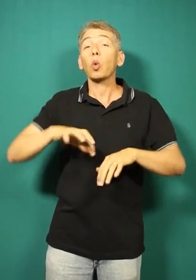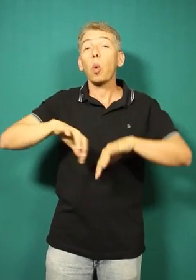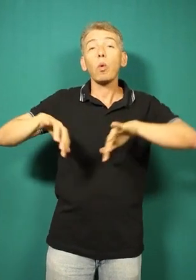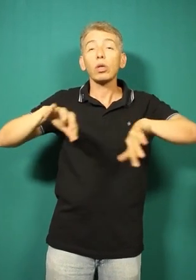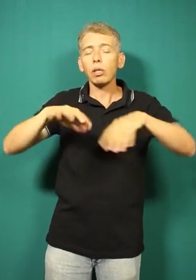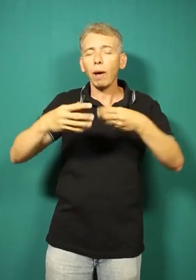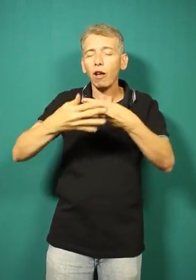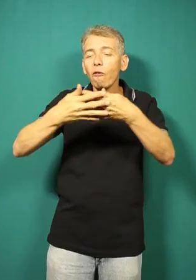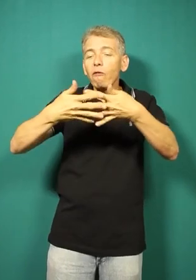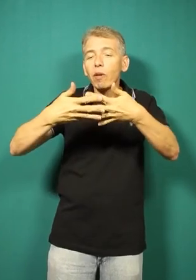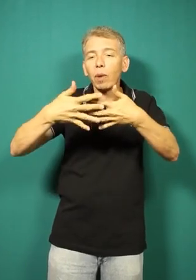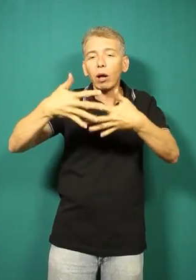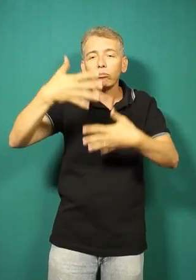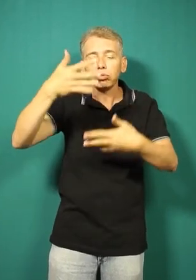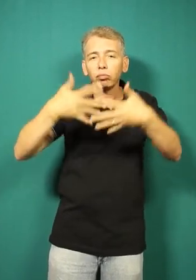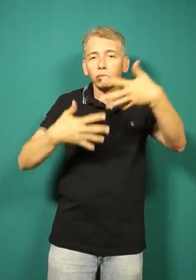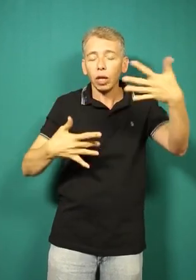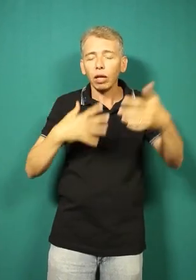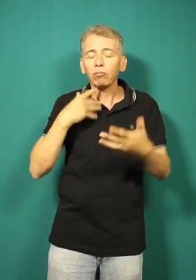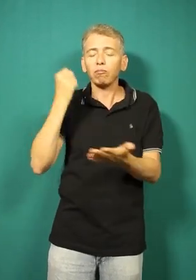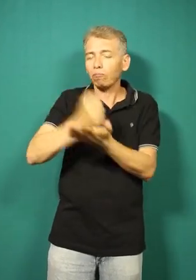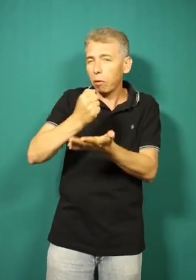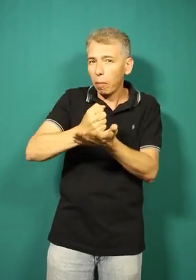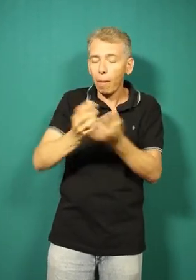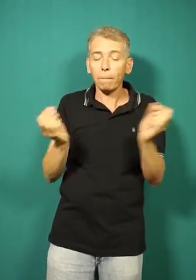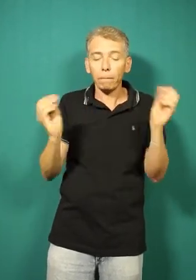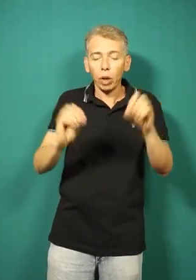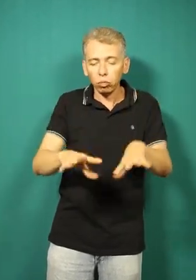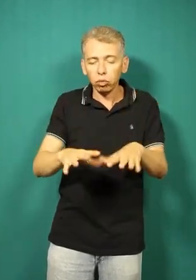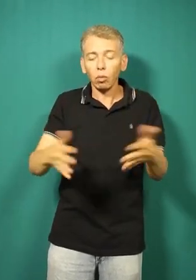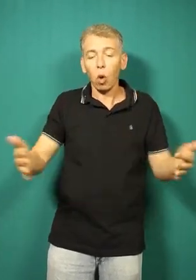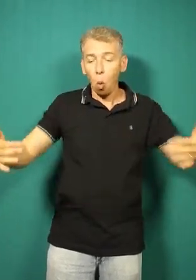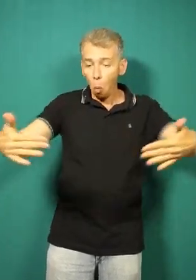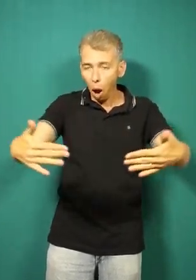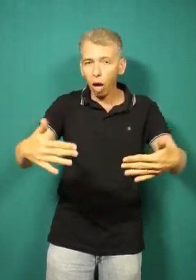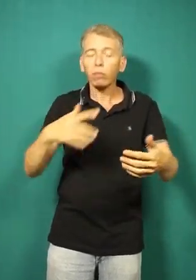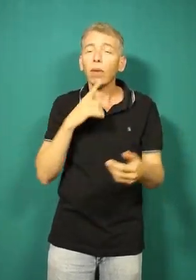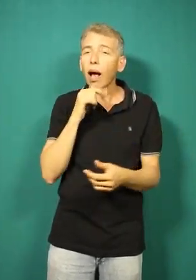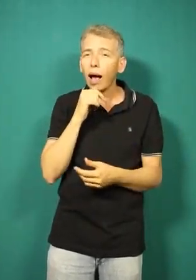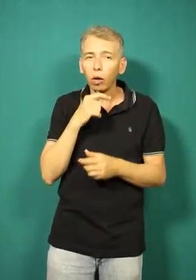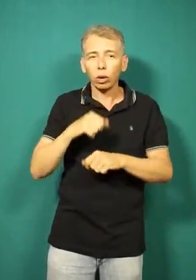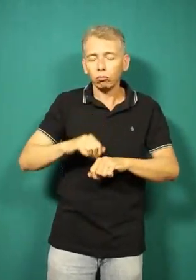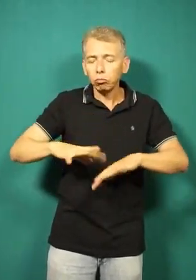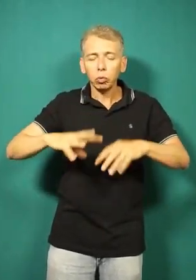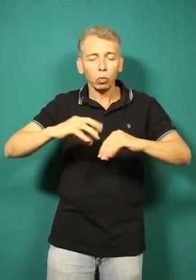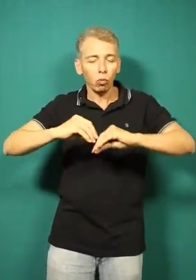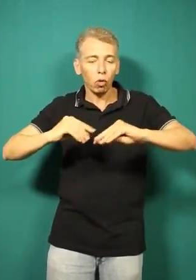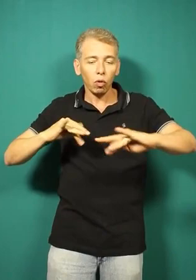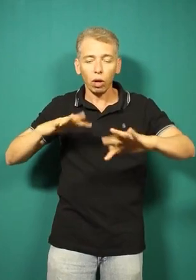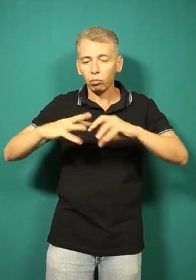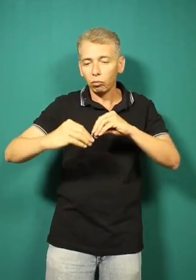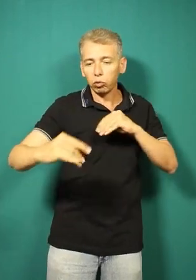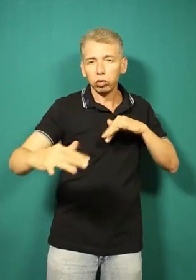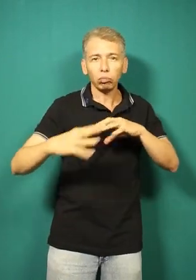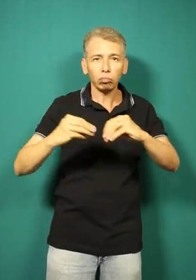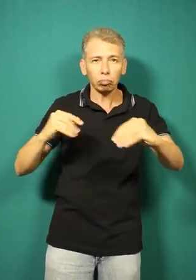The beaten barks are put through the naginata beater to separate the fibers.